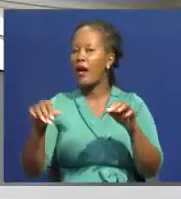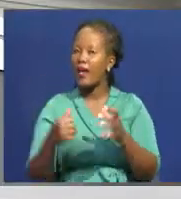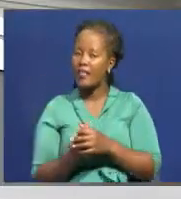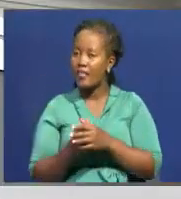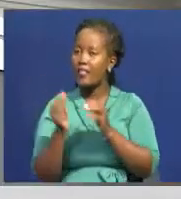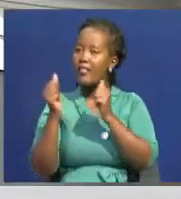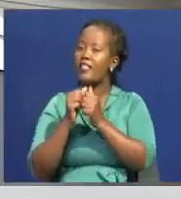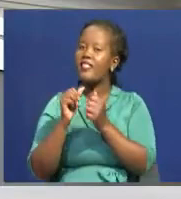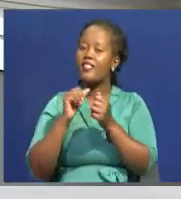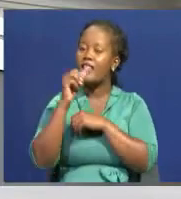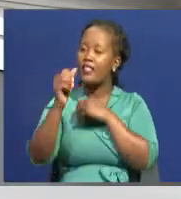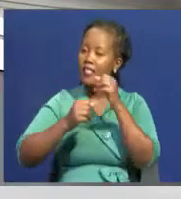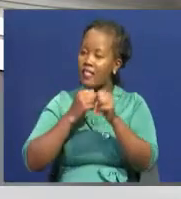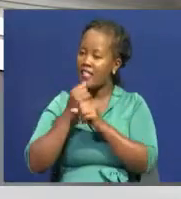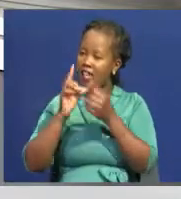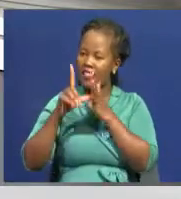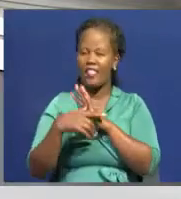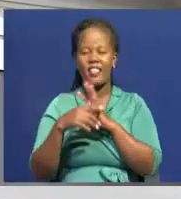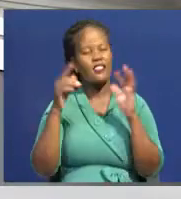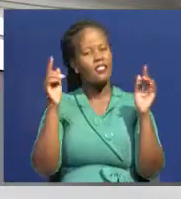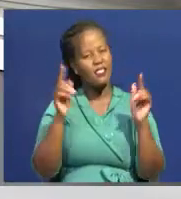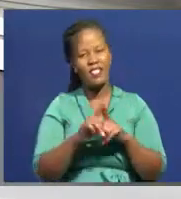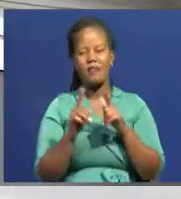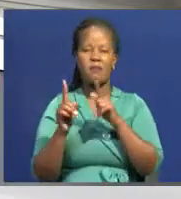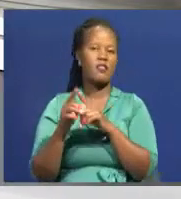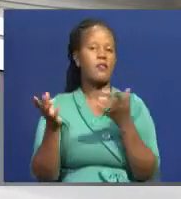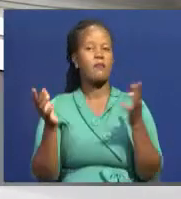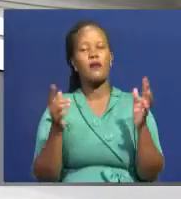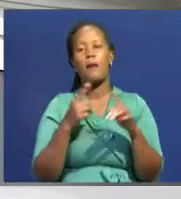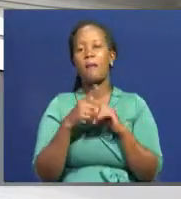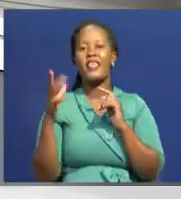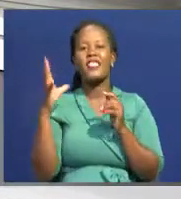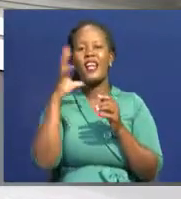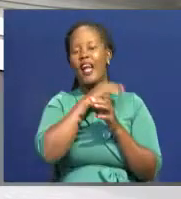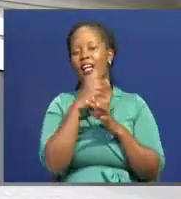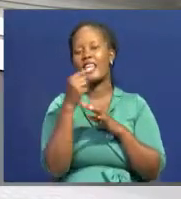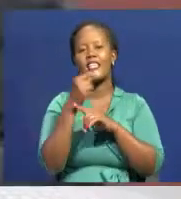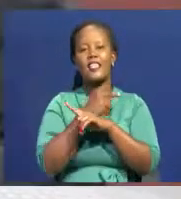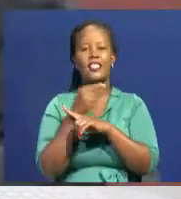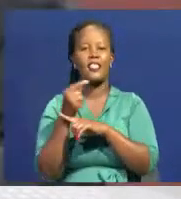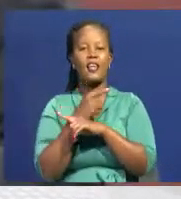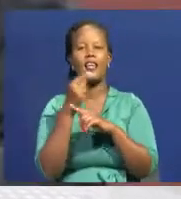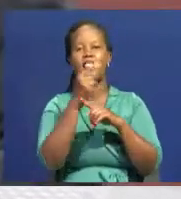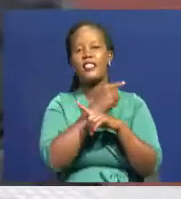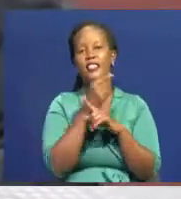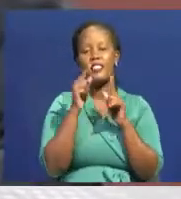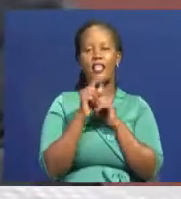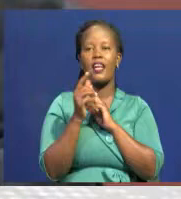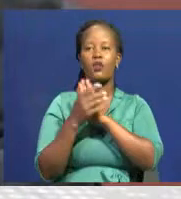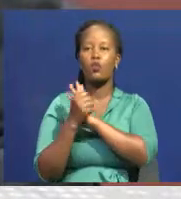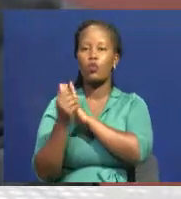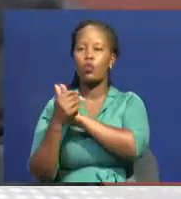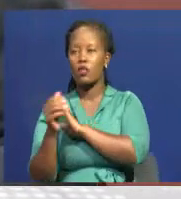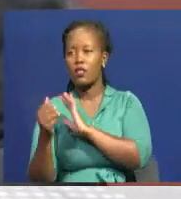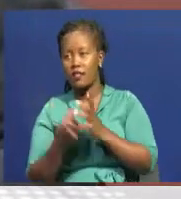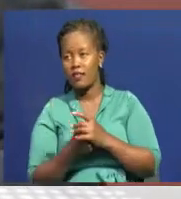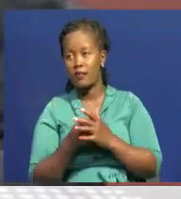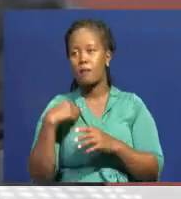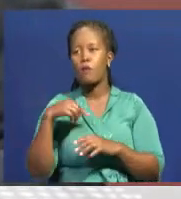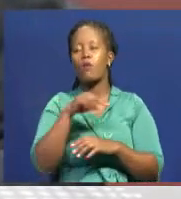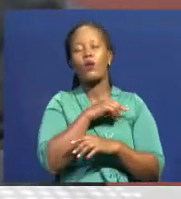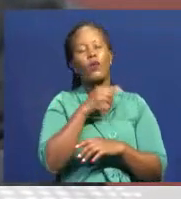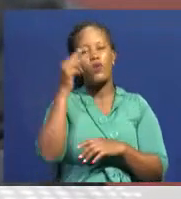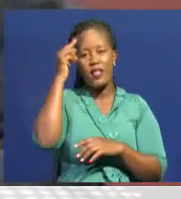you're still doing the same thing. But you lack the fundamental trainings, but you're into it. So this is why we are coming. And we're not saying these